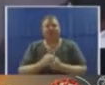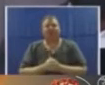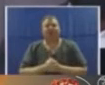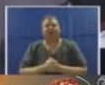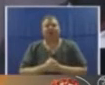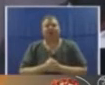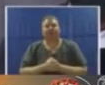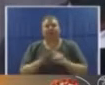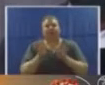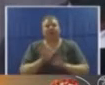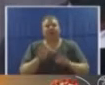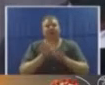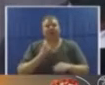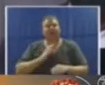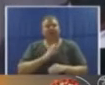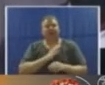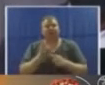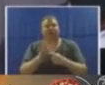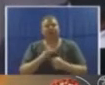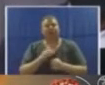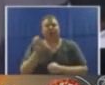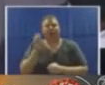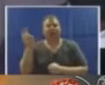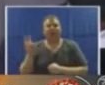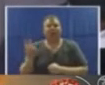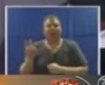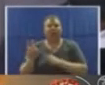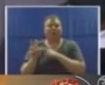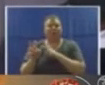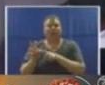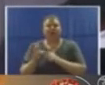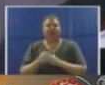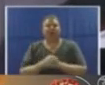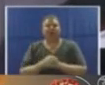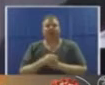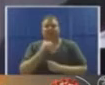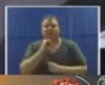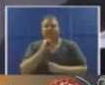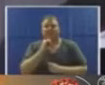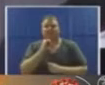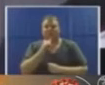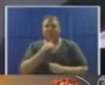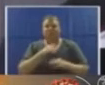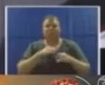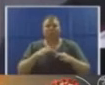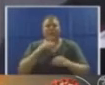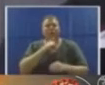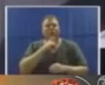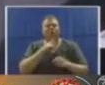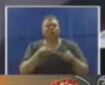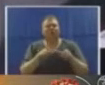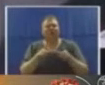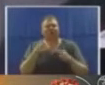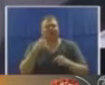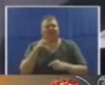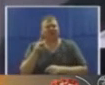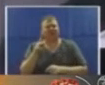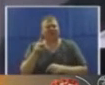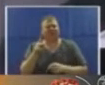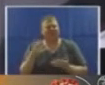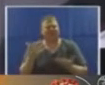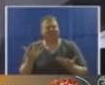committee also highlights this, is that Eskom has not got a water use license for Kusile. How can you have a power station of that size without